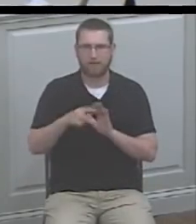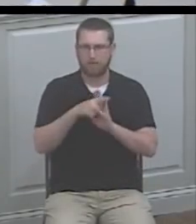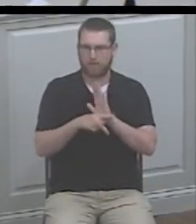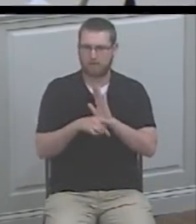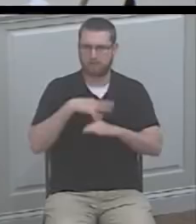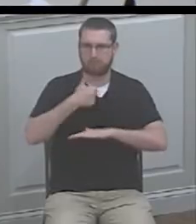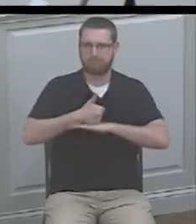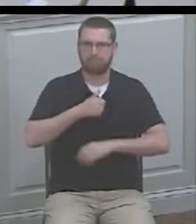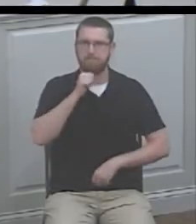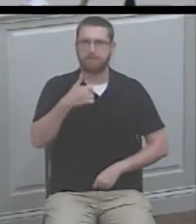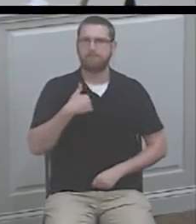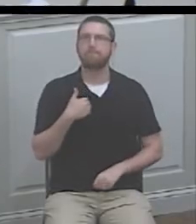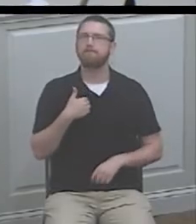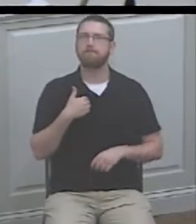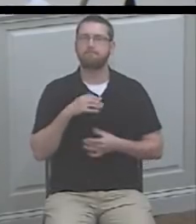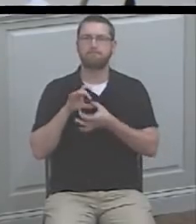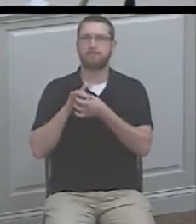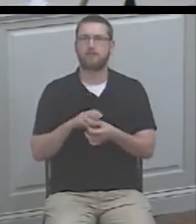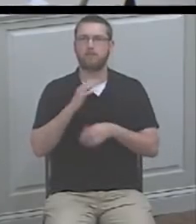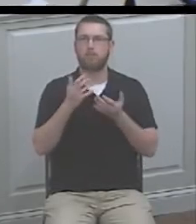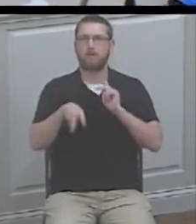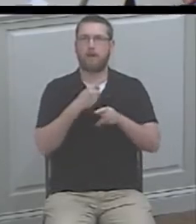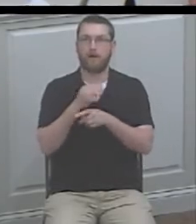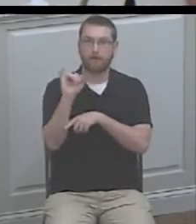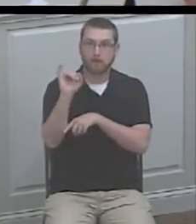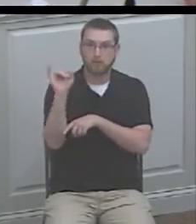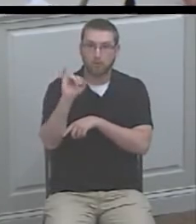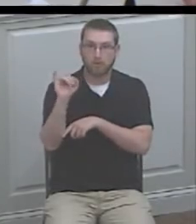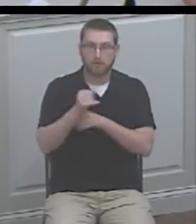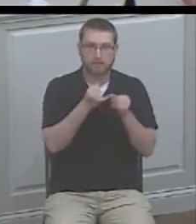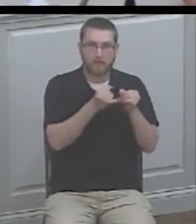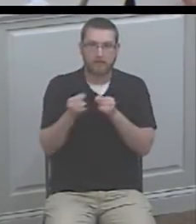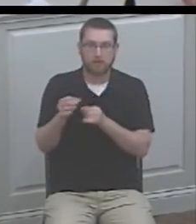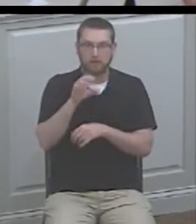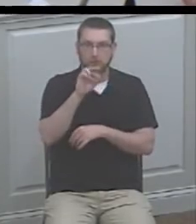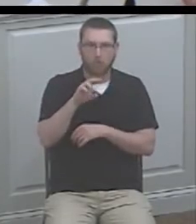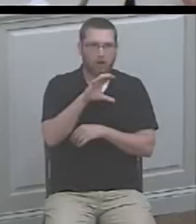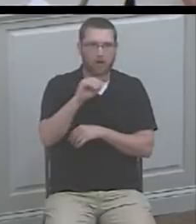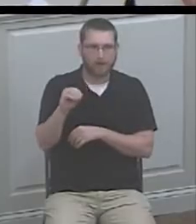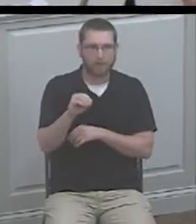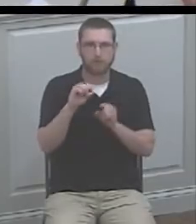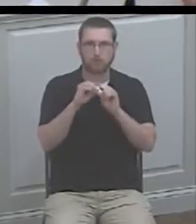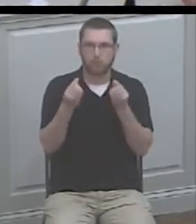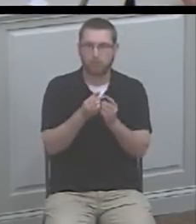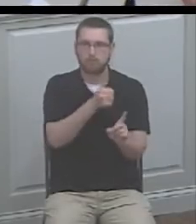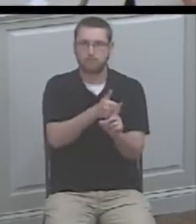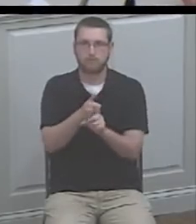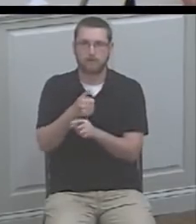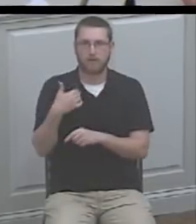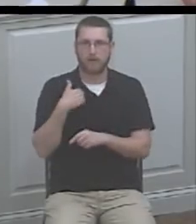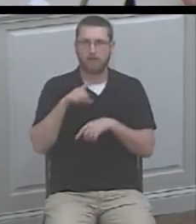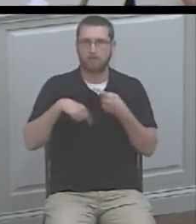policy that was regarding what types of insurance that individuals or companies or groups had to have when they